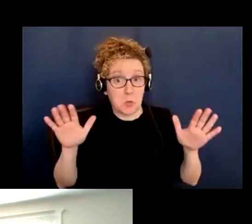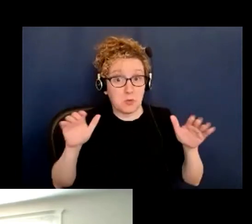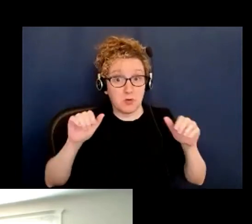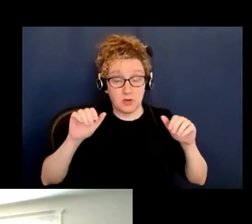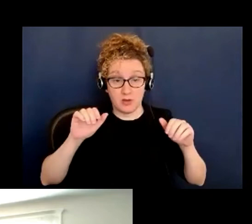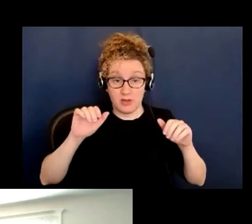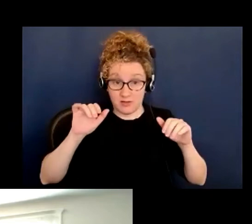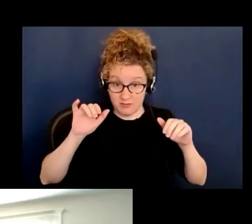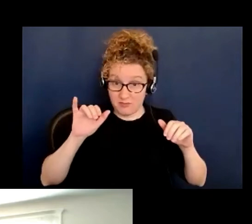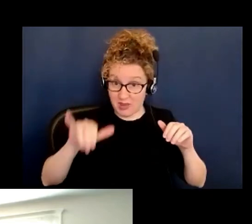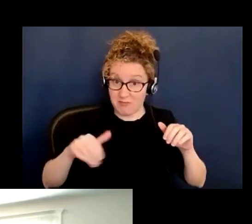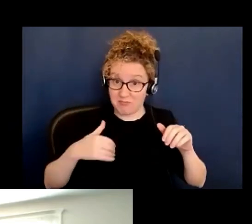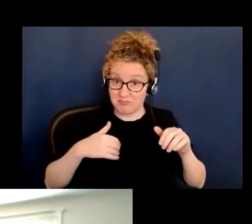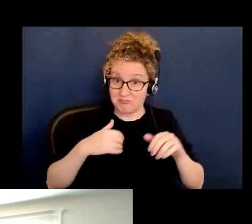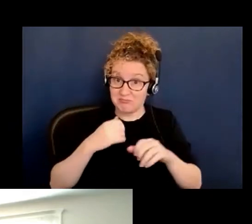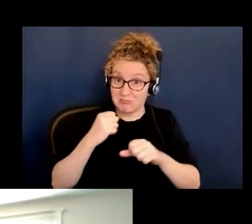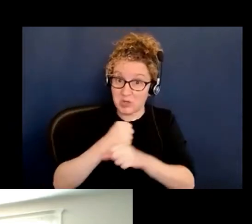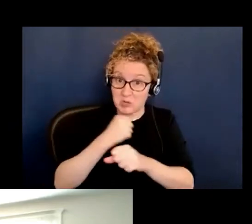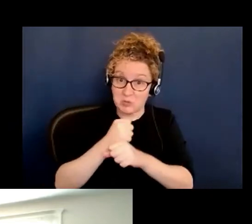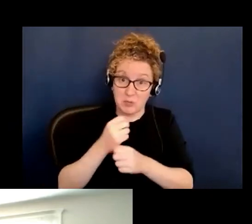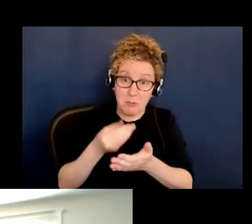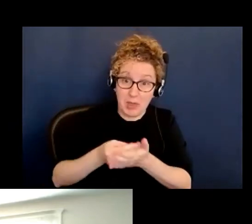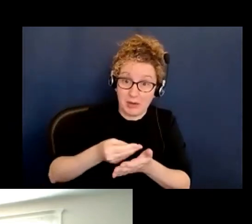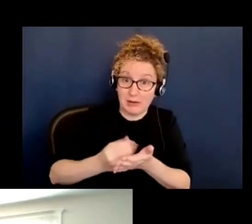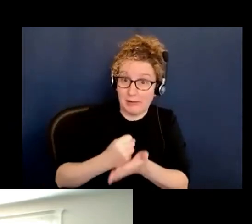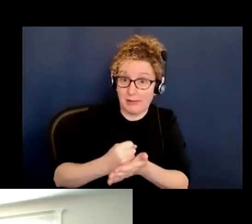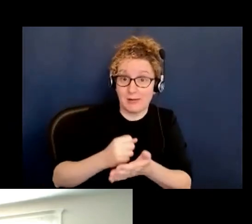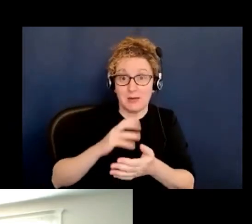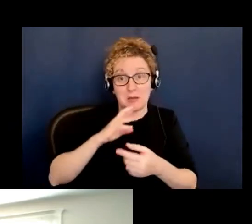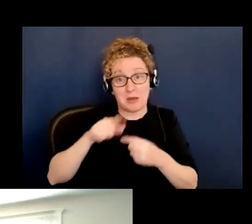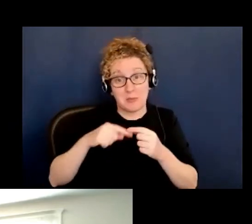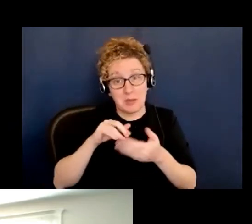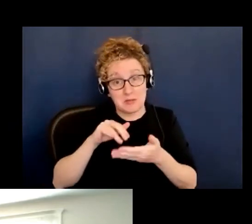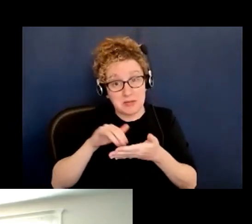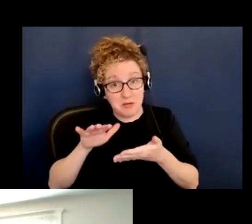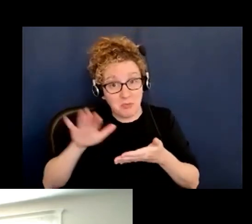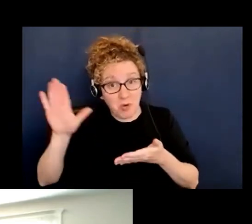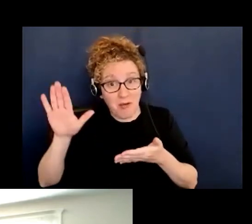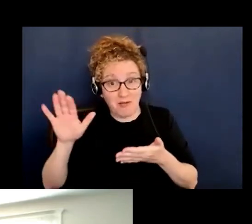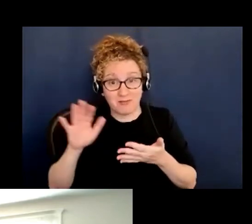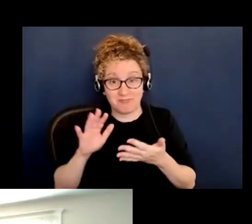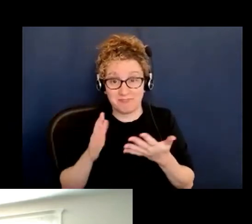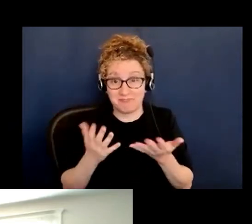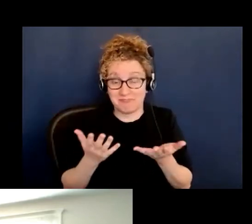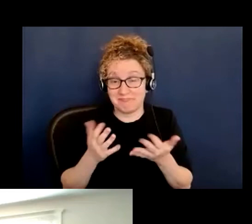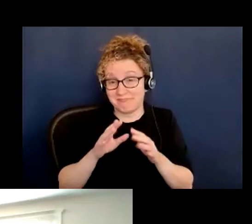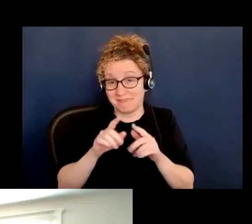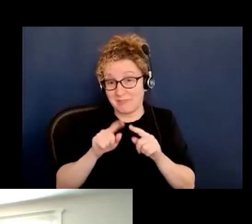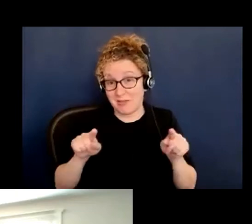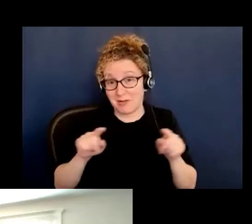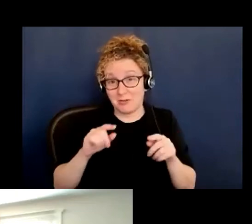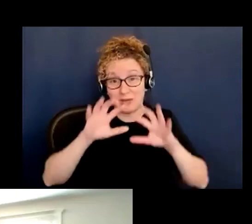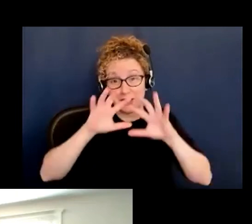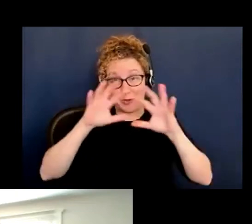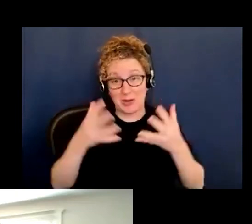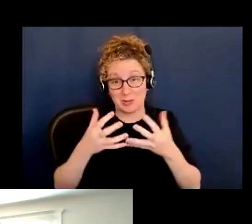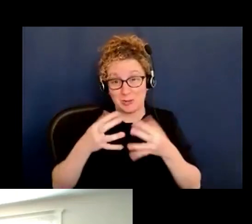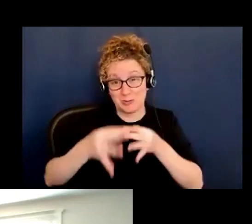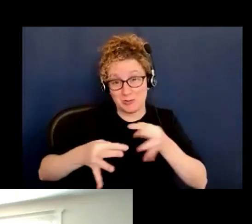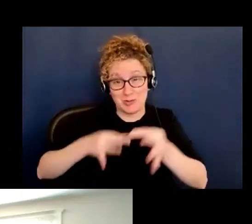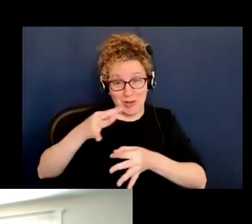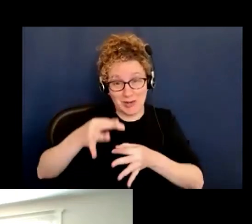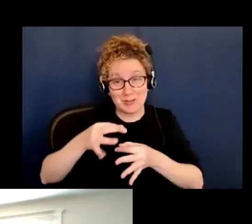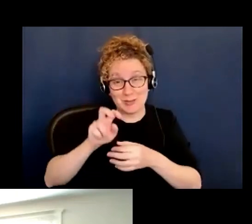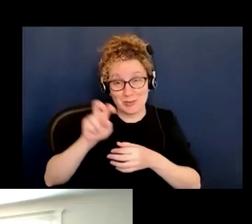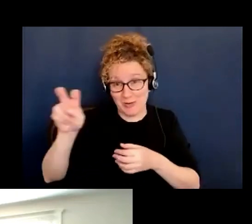actually have a job where you're making money talking about study abroad or other kinds of international exchange travel all day.